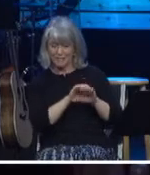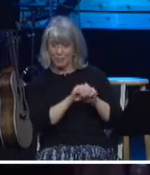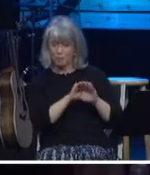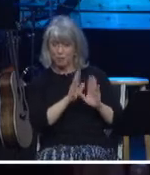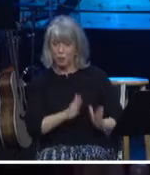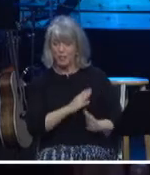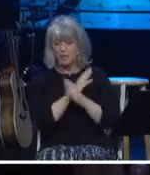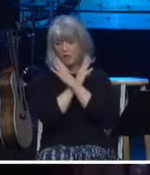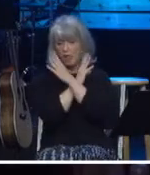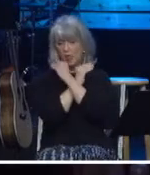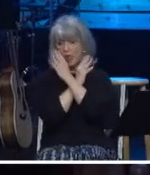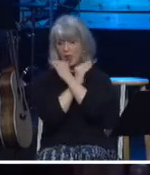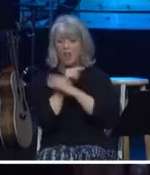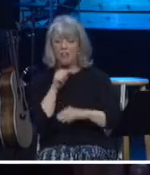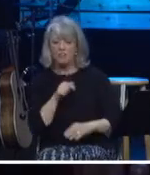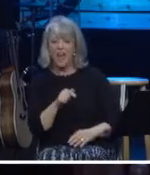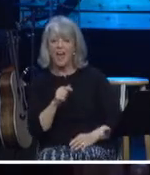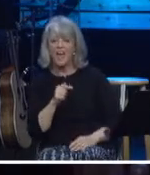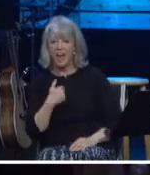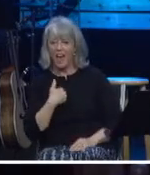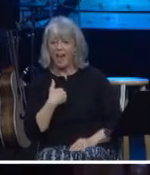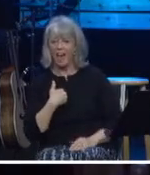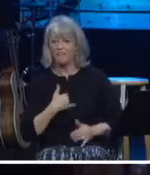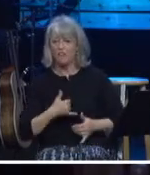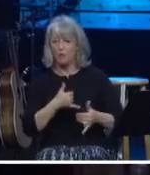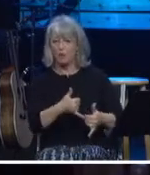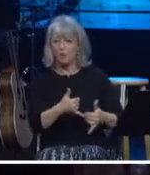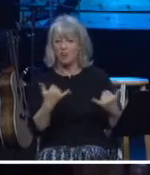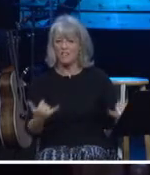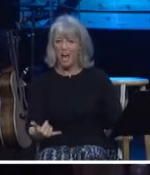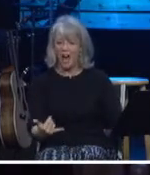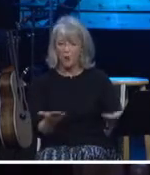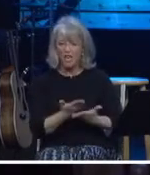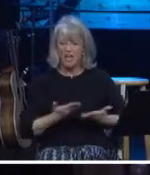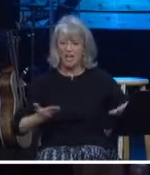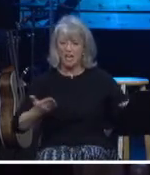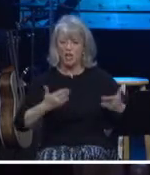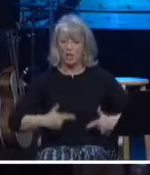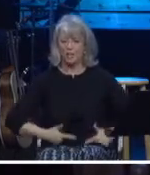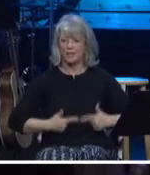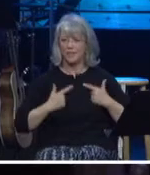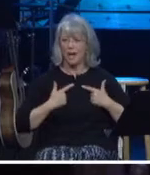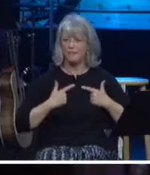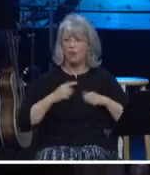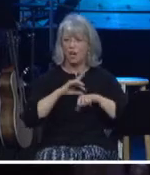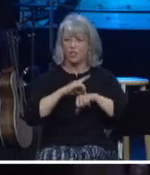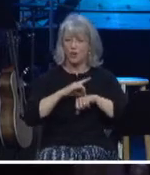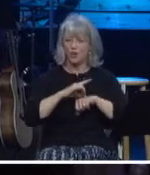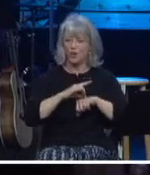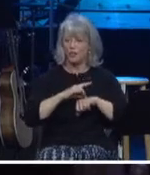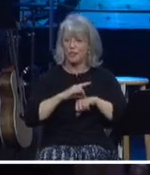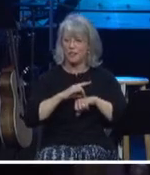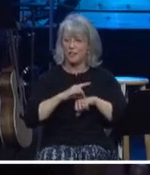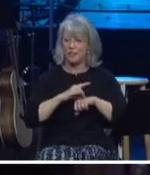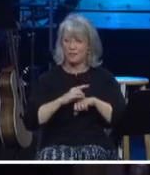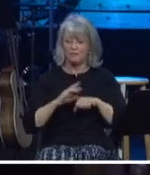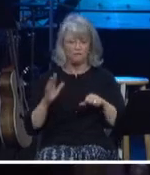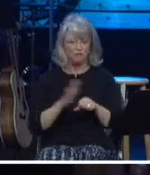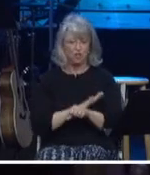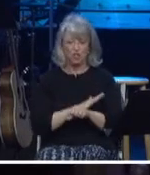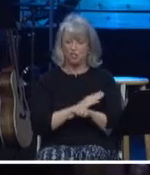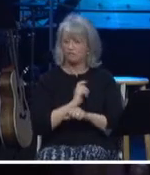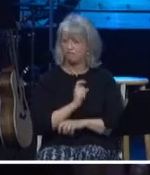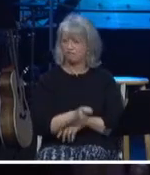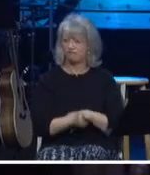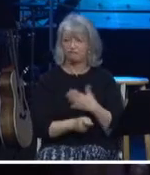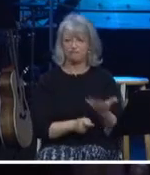hypocrites, they have their reward right now in this life. They have their reward in full."